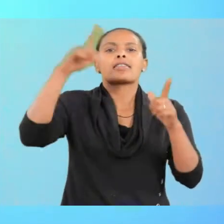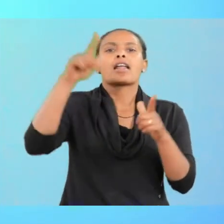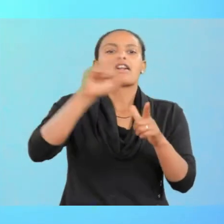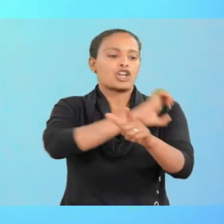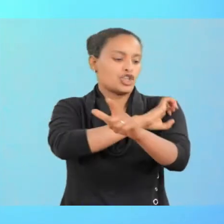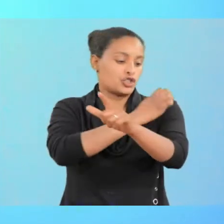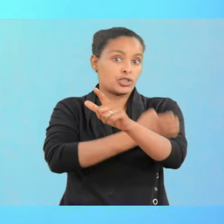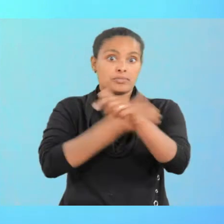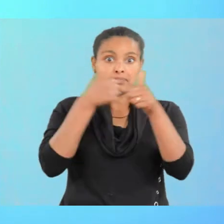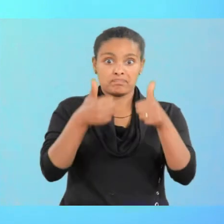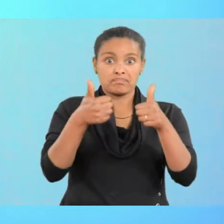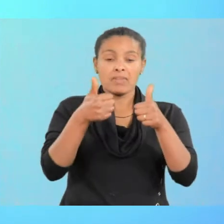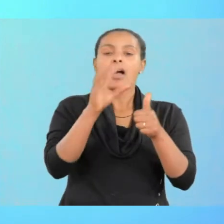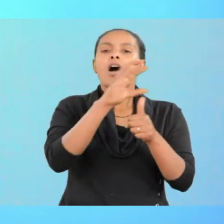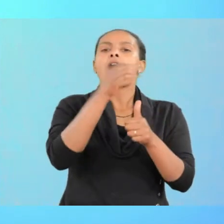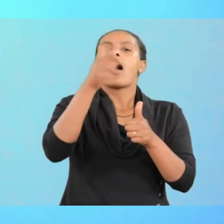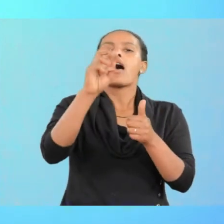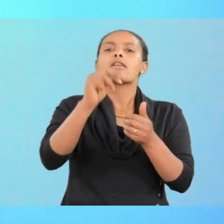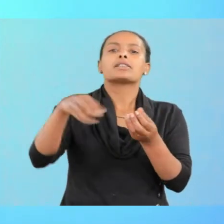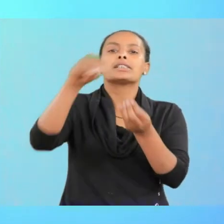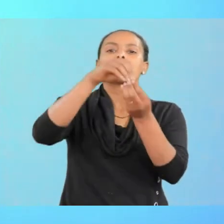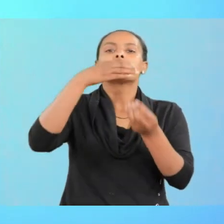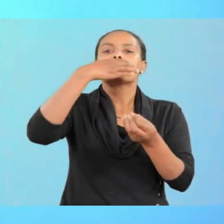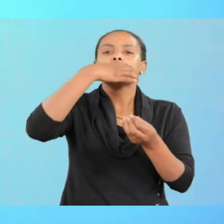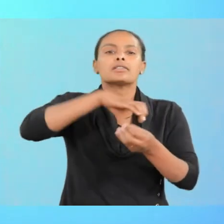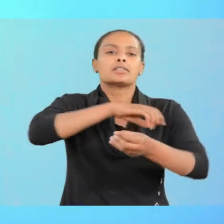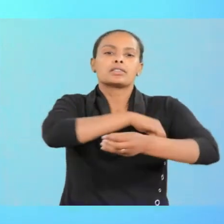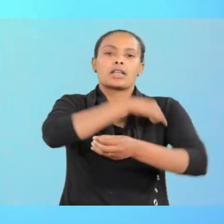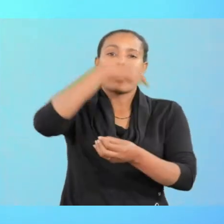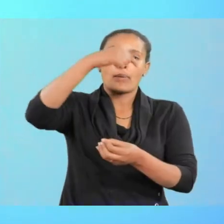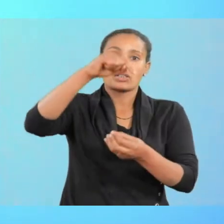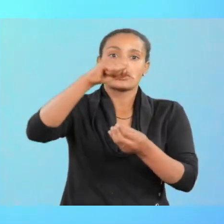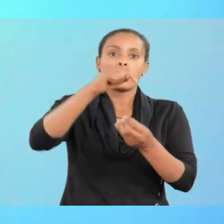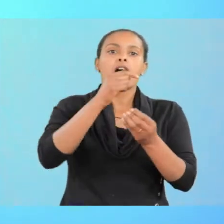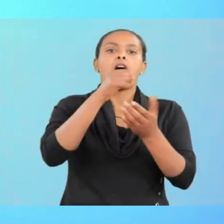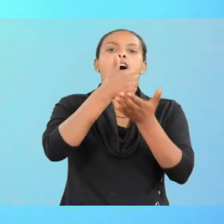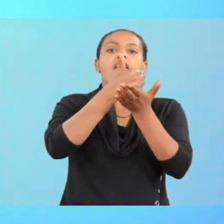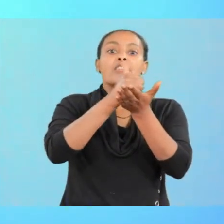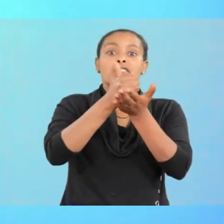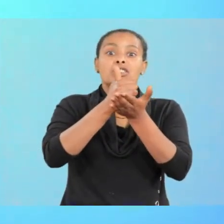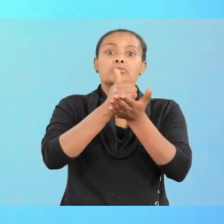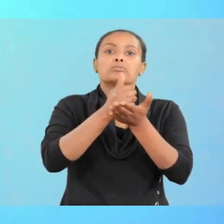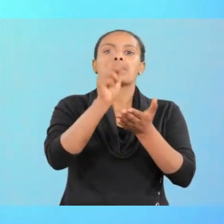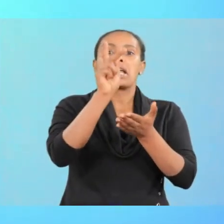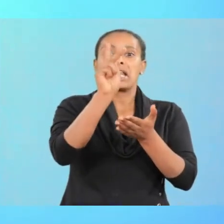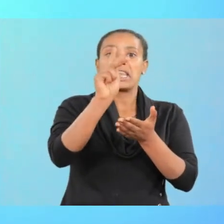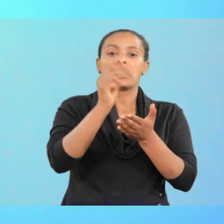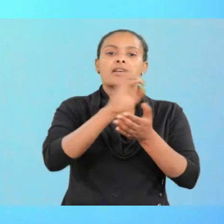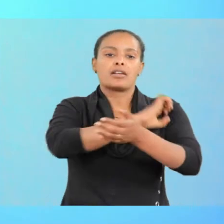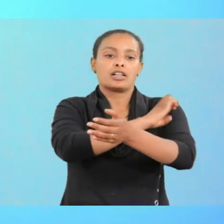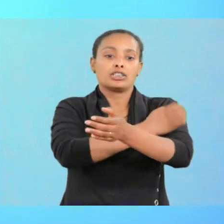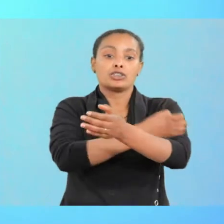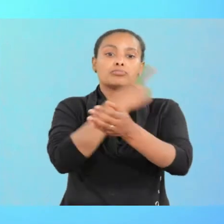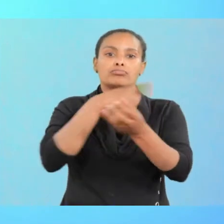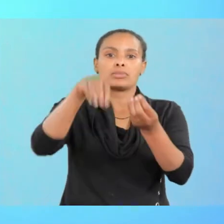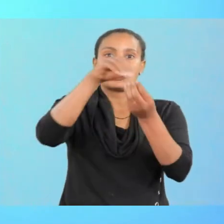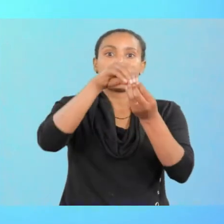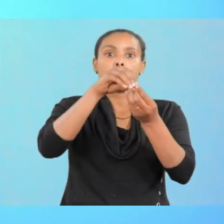energy. An increase in temperature increase the average kinetic energy of reacting